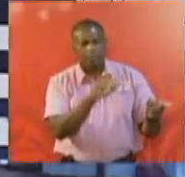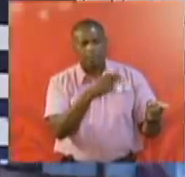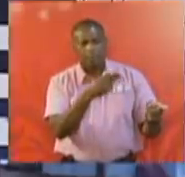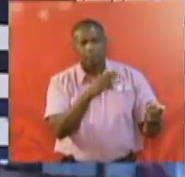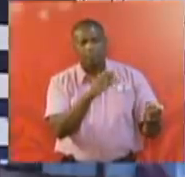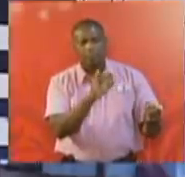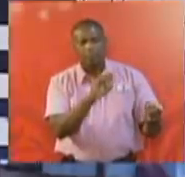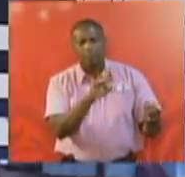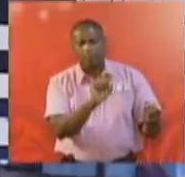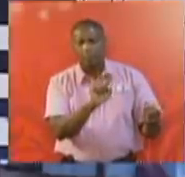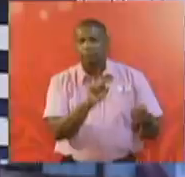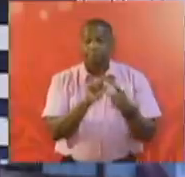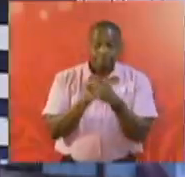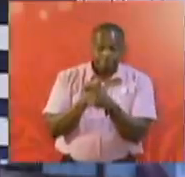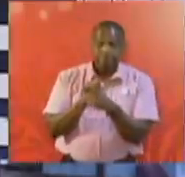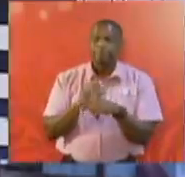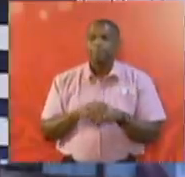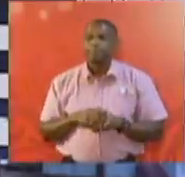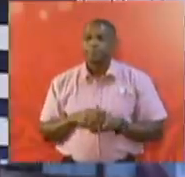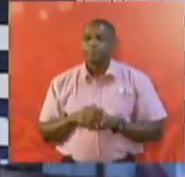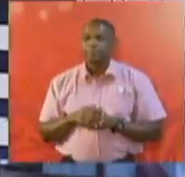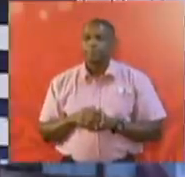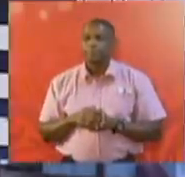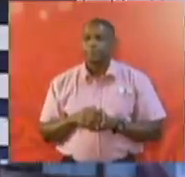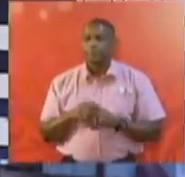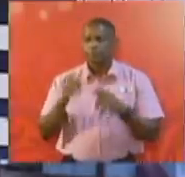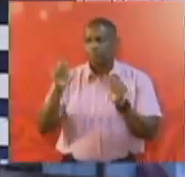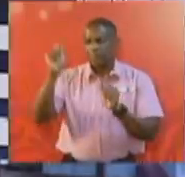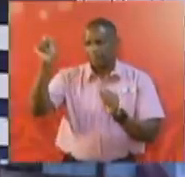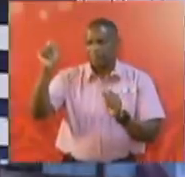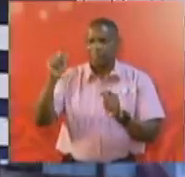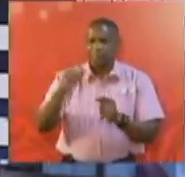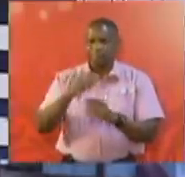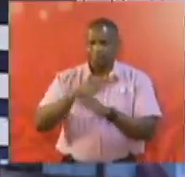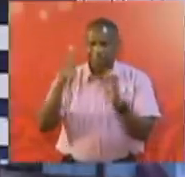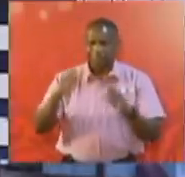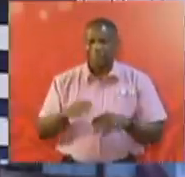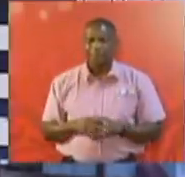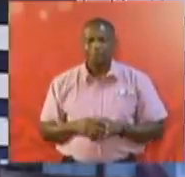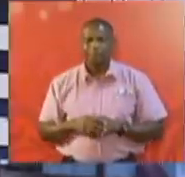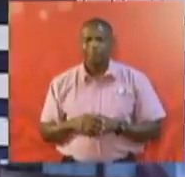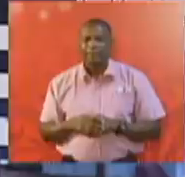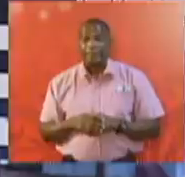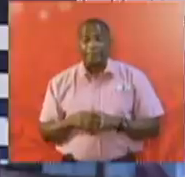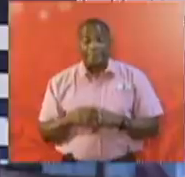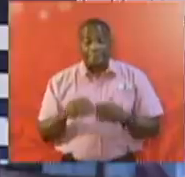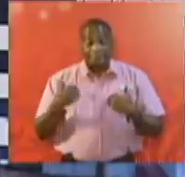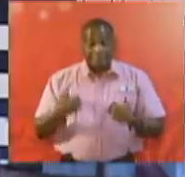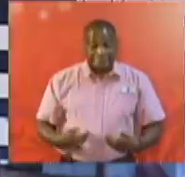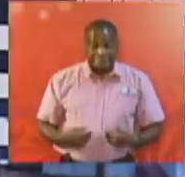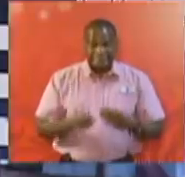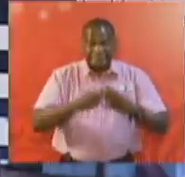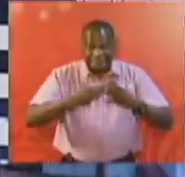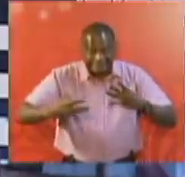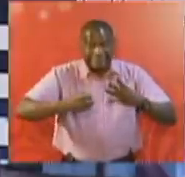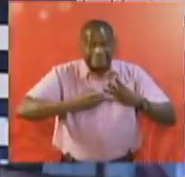Alcantara, and to you, Trinidad and Tobago. Right, I'm going to not going to be as detailed as my colleague, Dr.